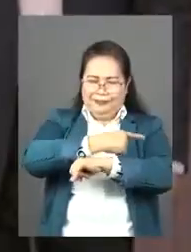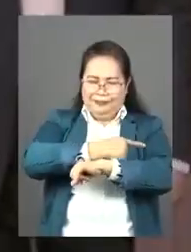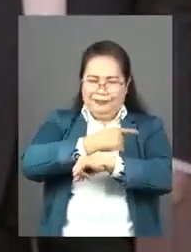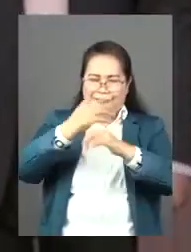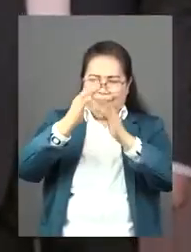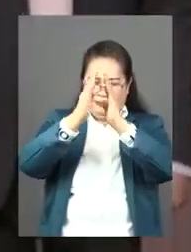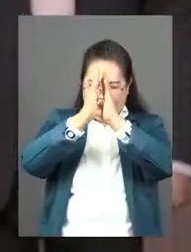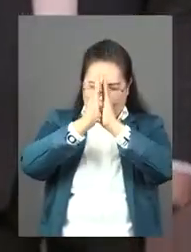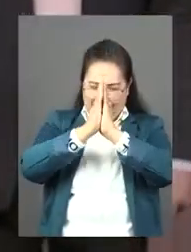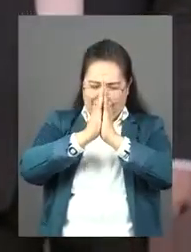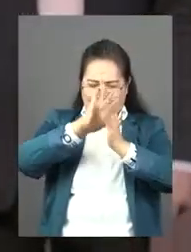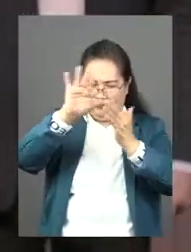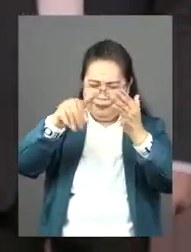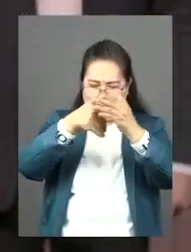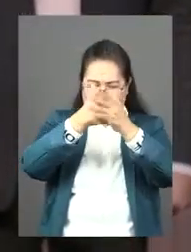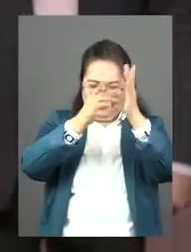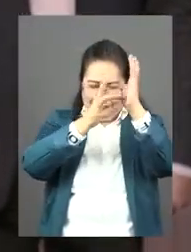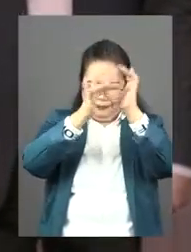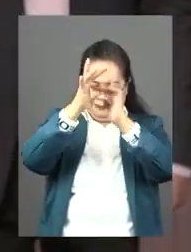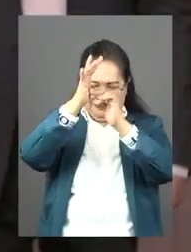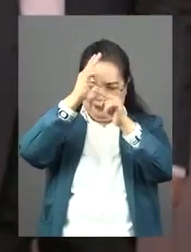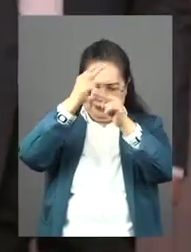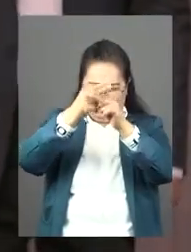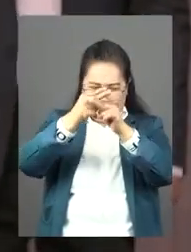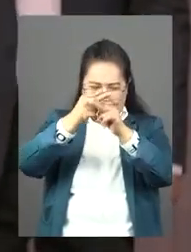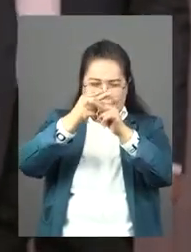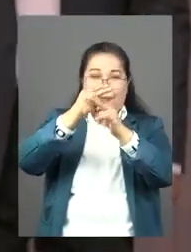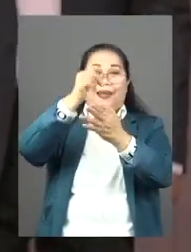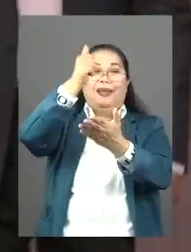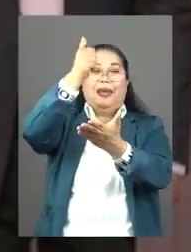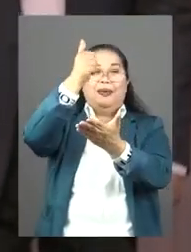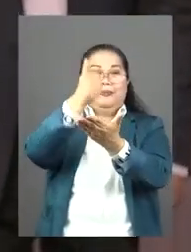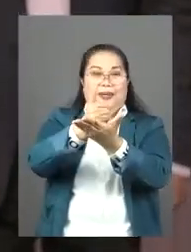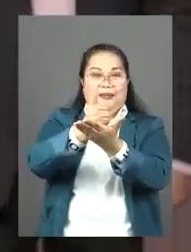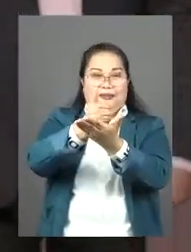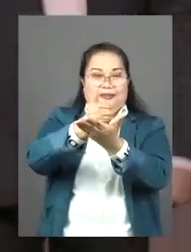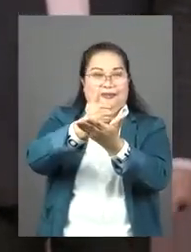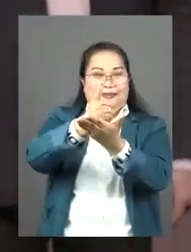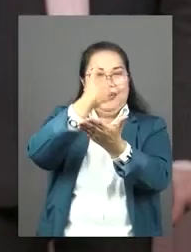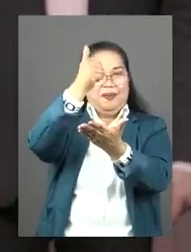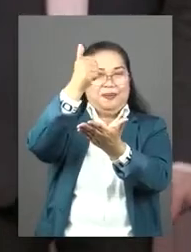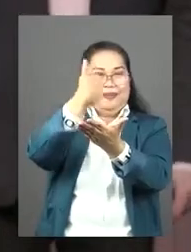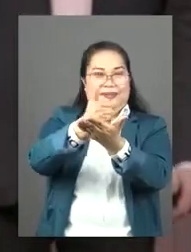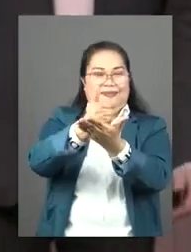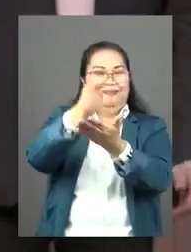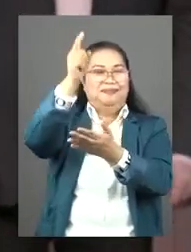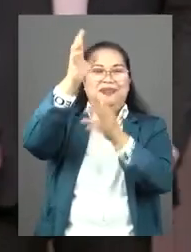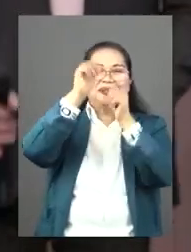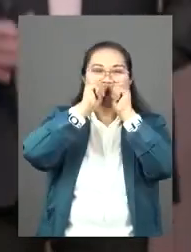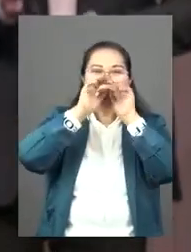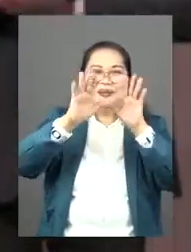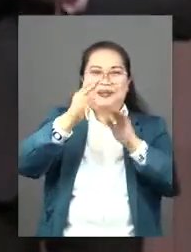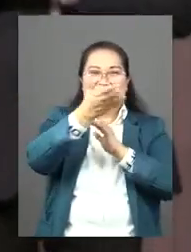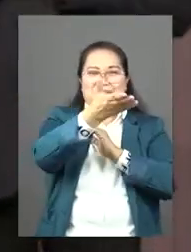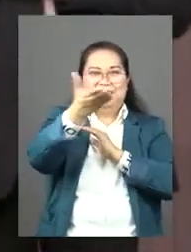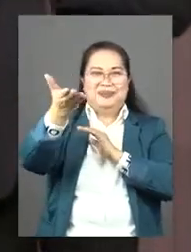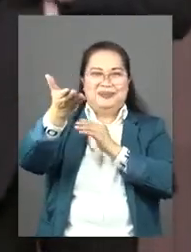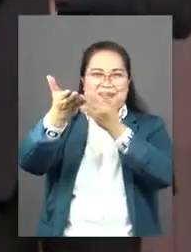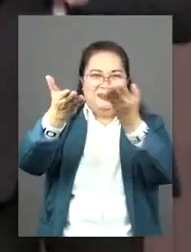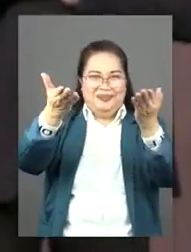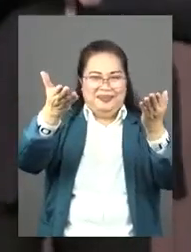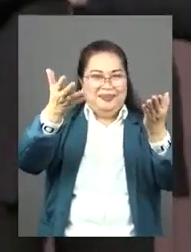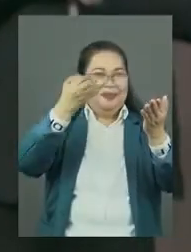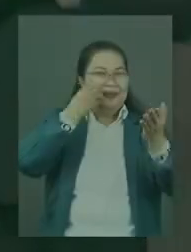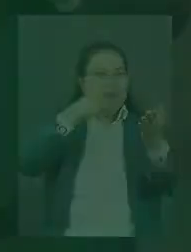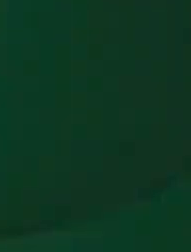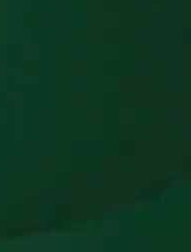we ask this all in Jesus' name. Amen. Amen. God bless you all. You go with